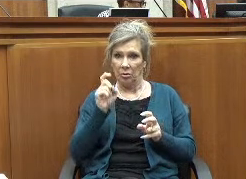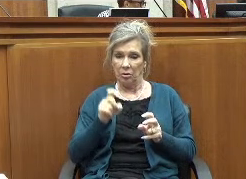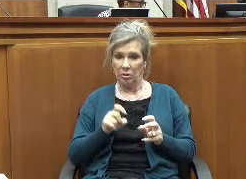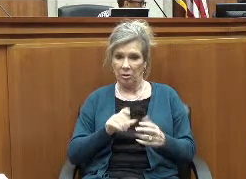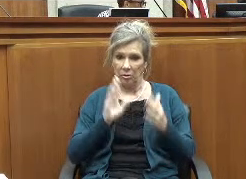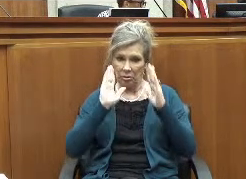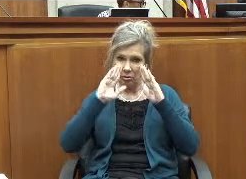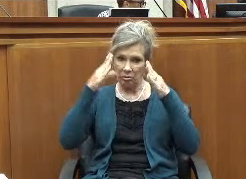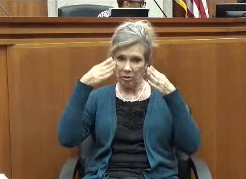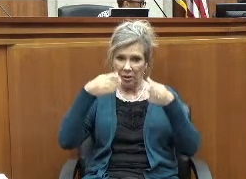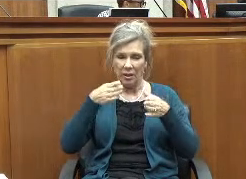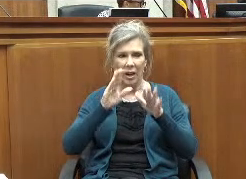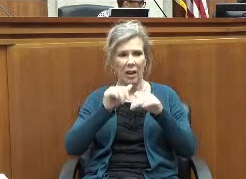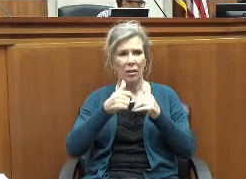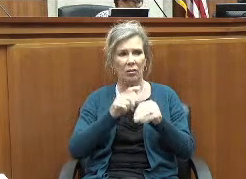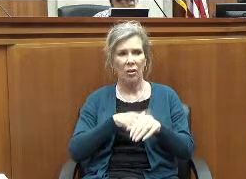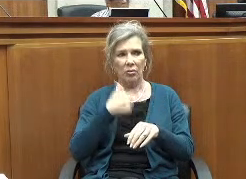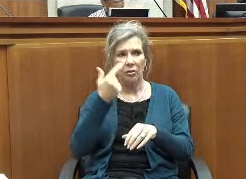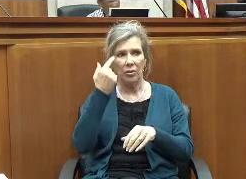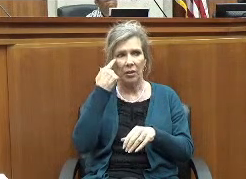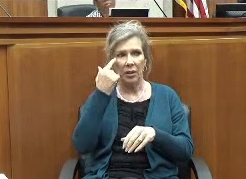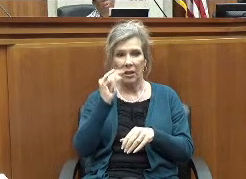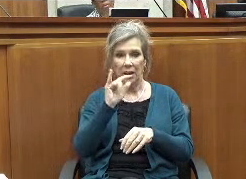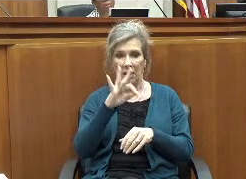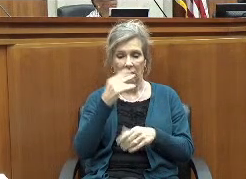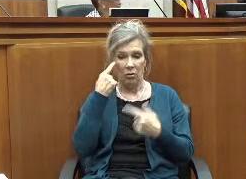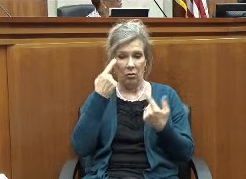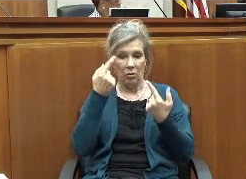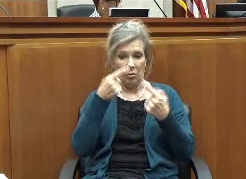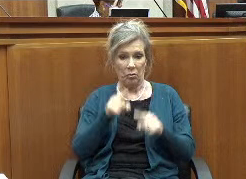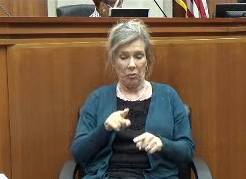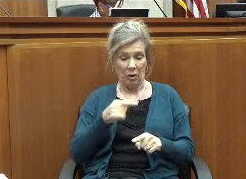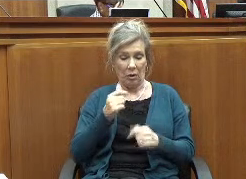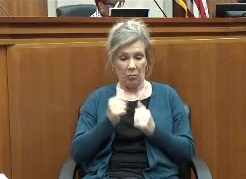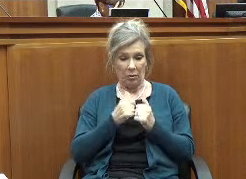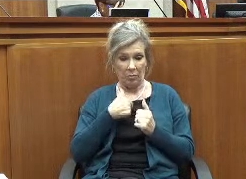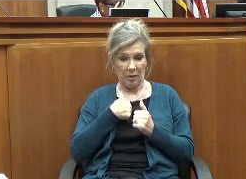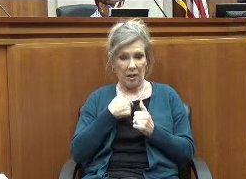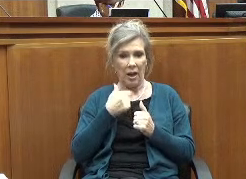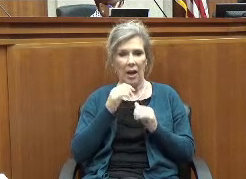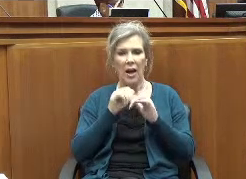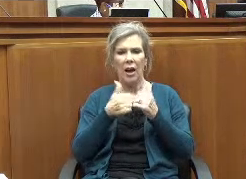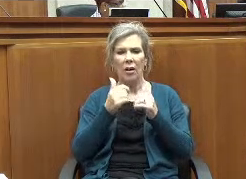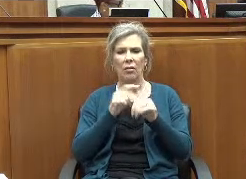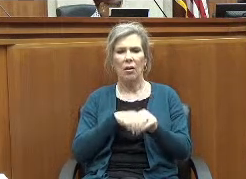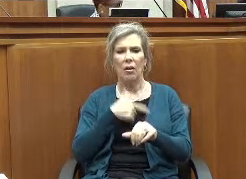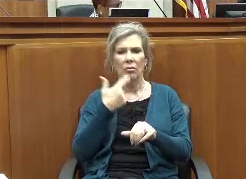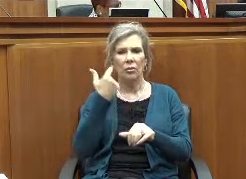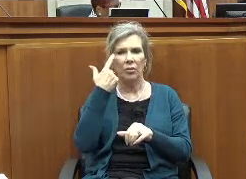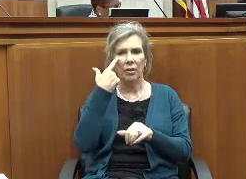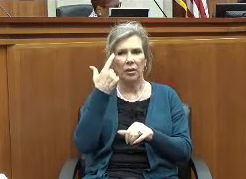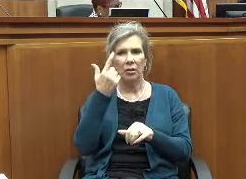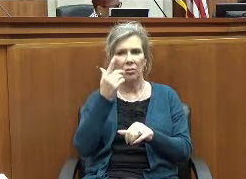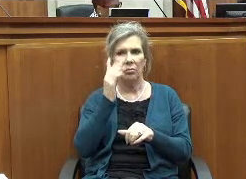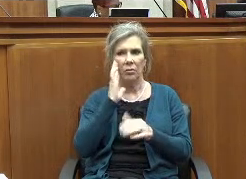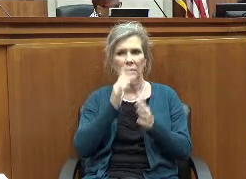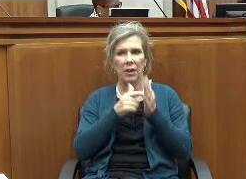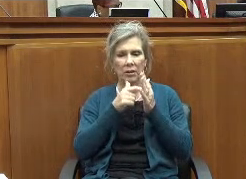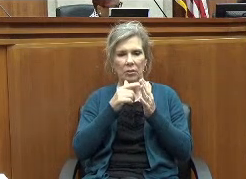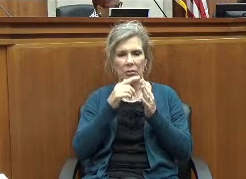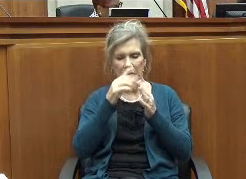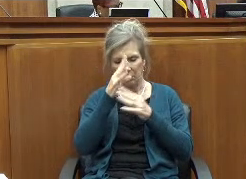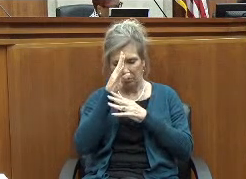How long do you think it would take you, if you agree with my assessment, to come up with some language that would address